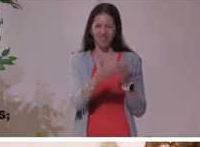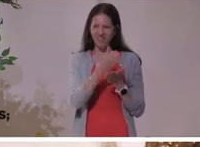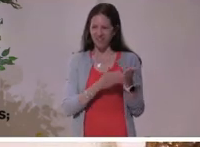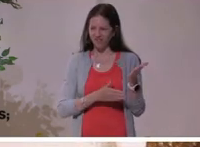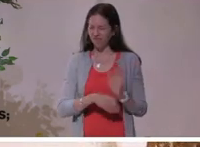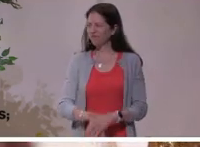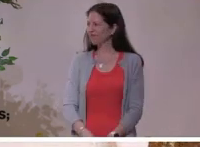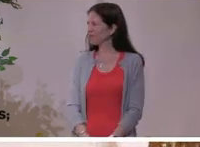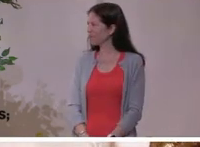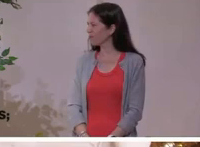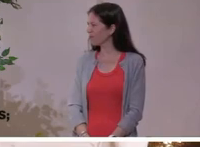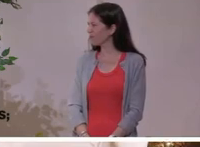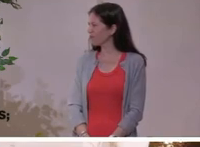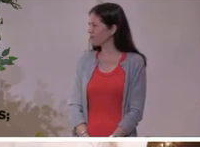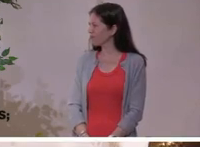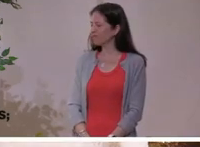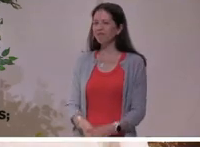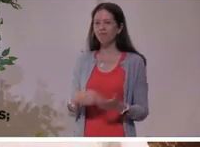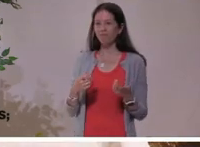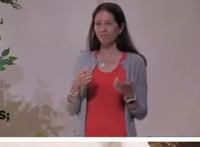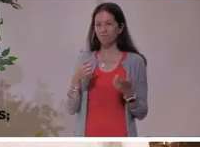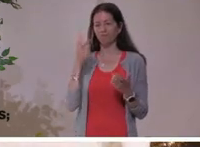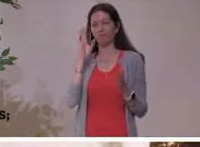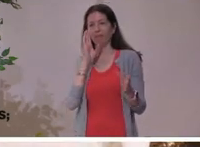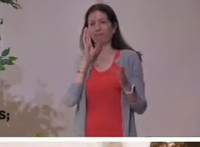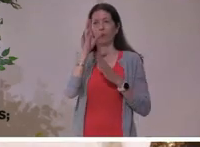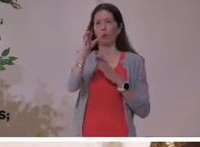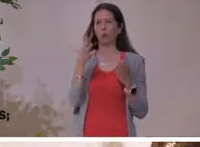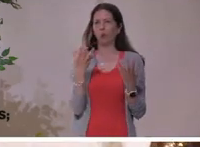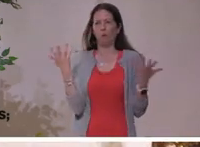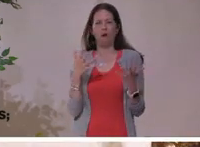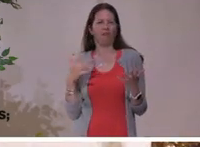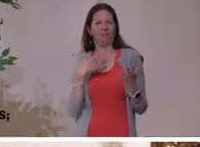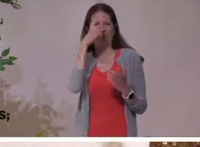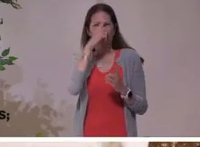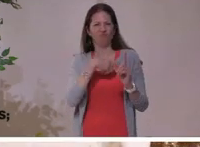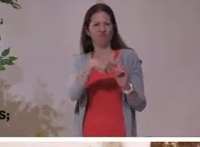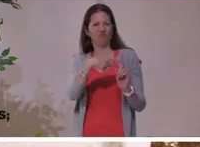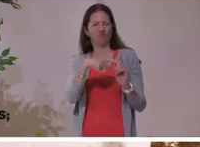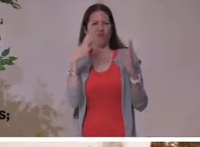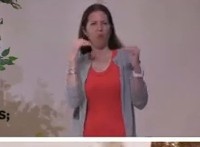design and style. What makes you hopeful about the future of fashion from your field?